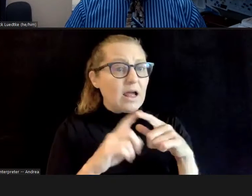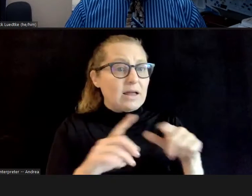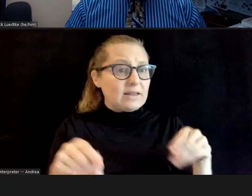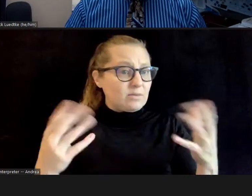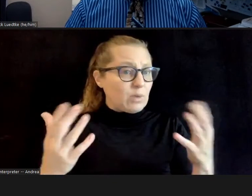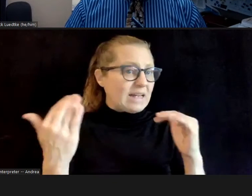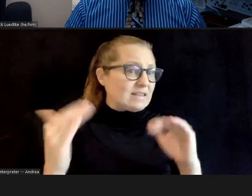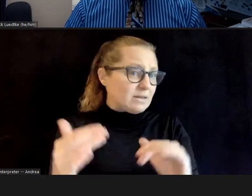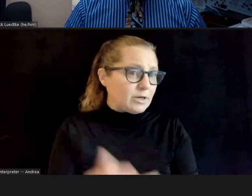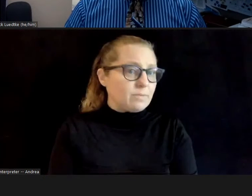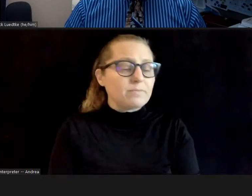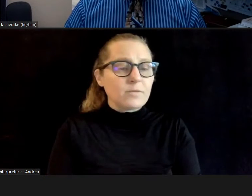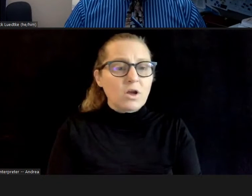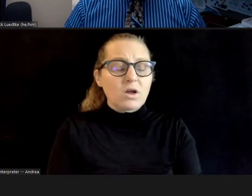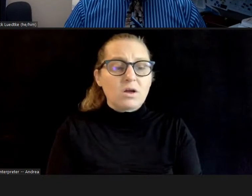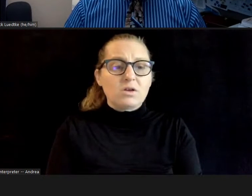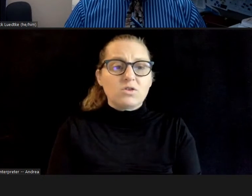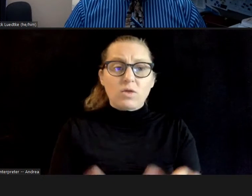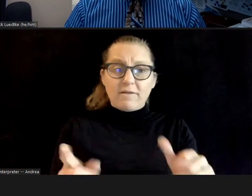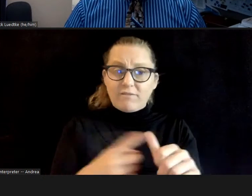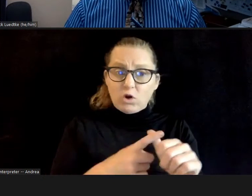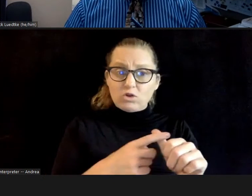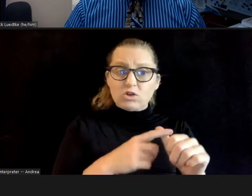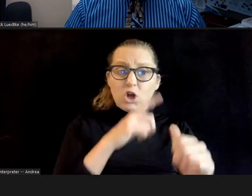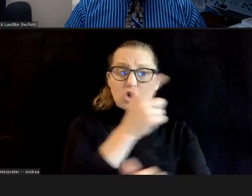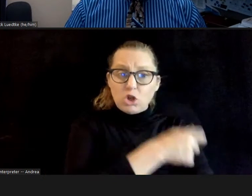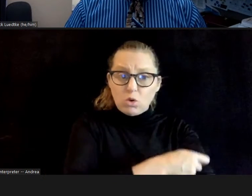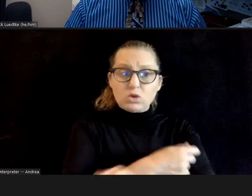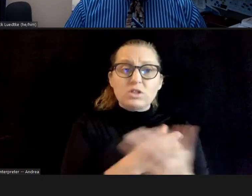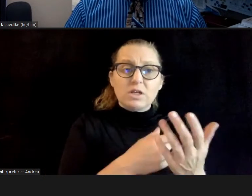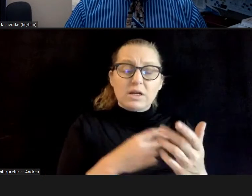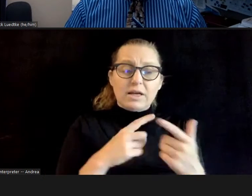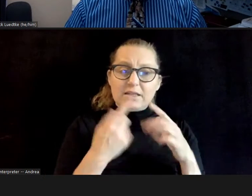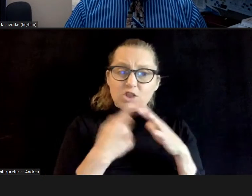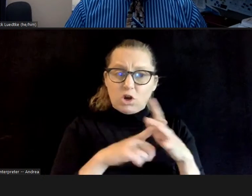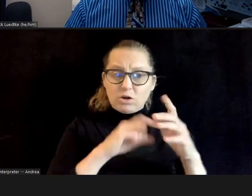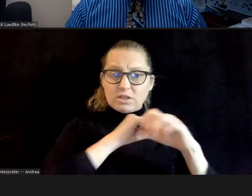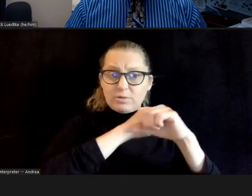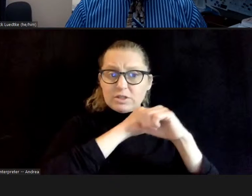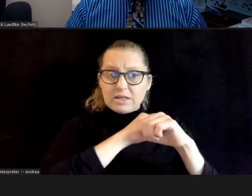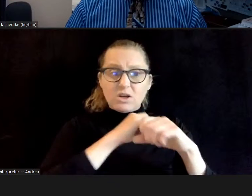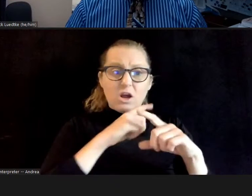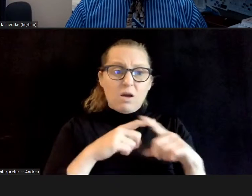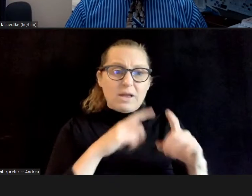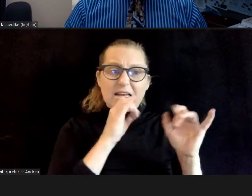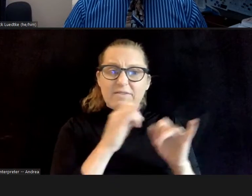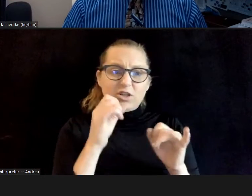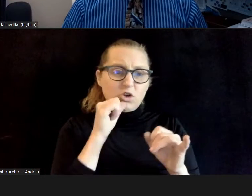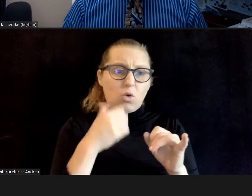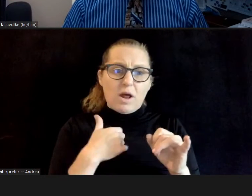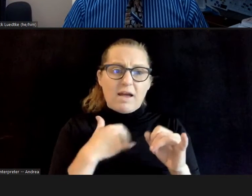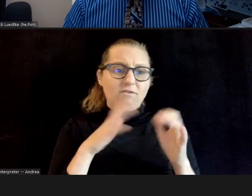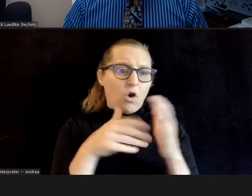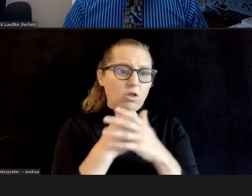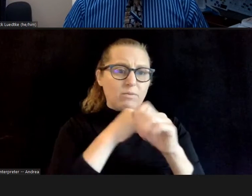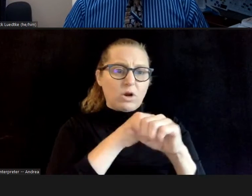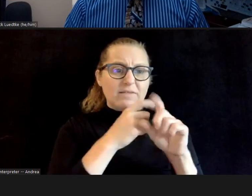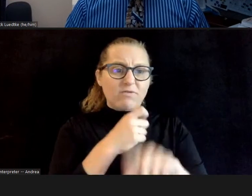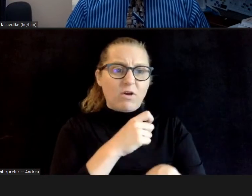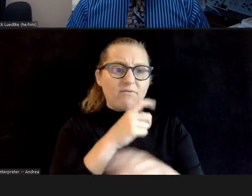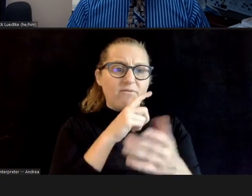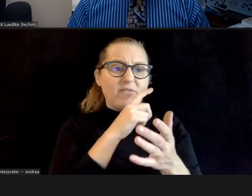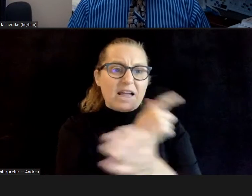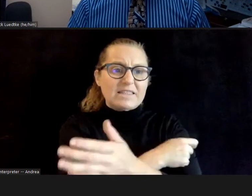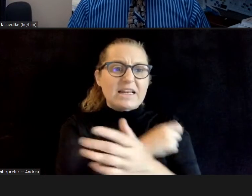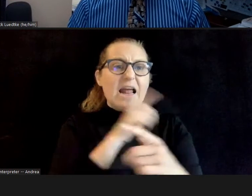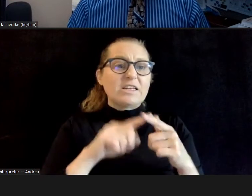limited. The first dose of vaccination starts protection, but individuals do not have all of the protection from vaccination until 2 weeks after the